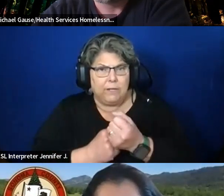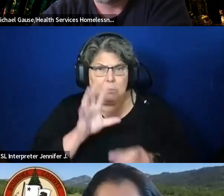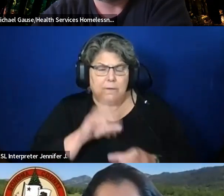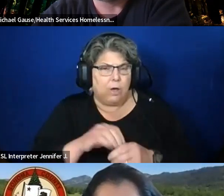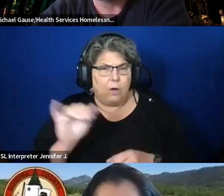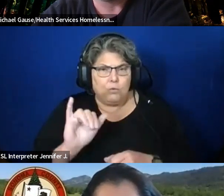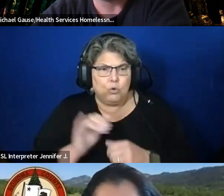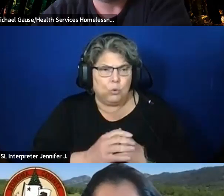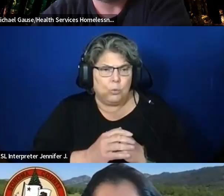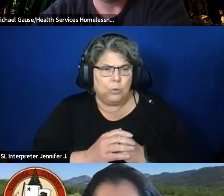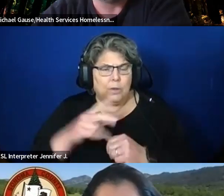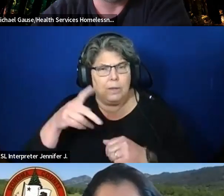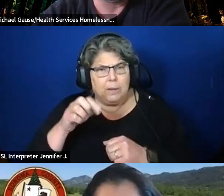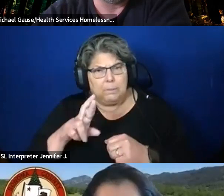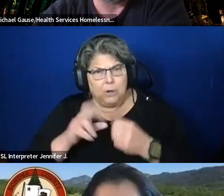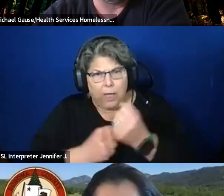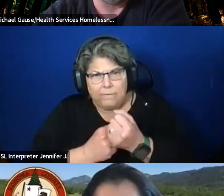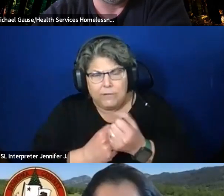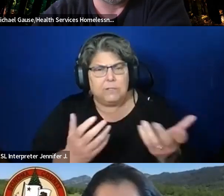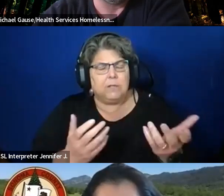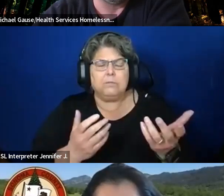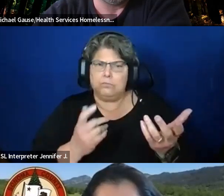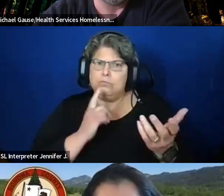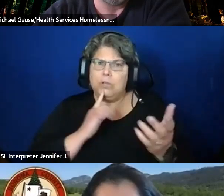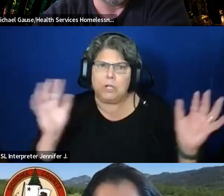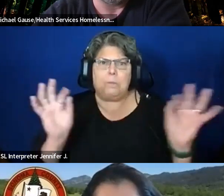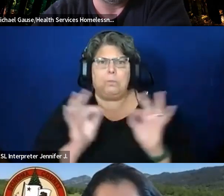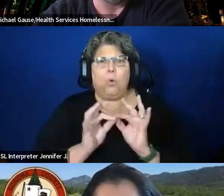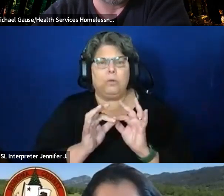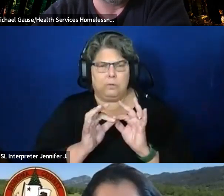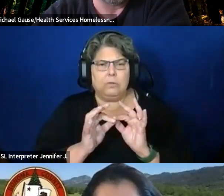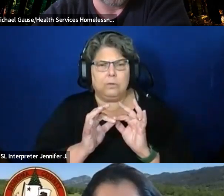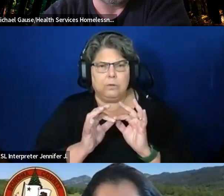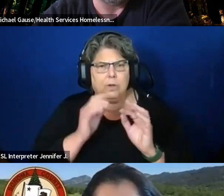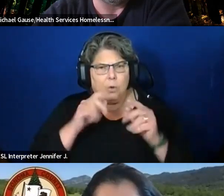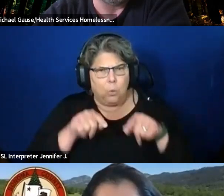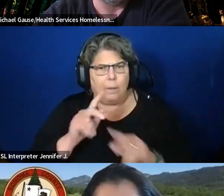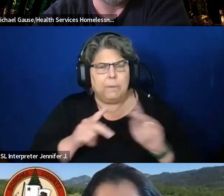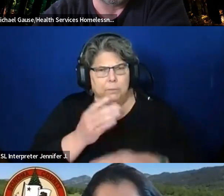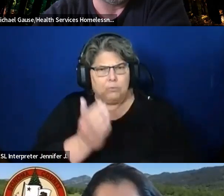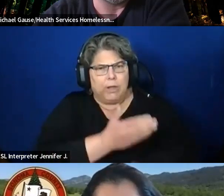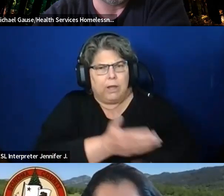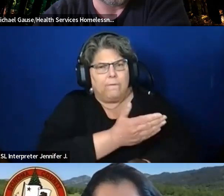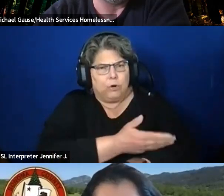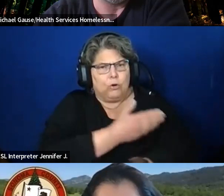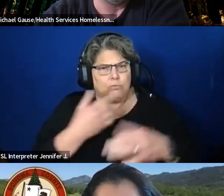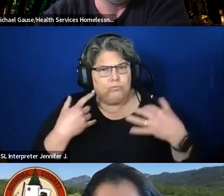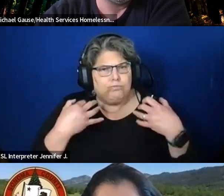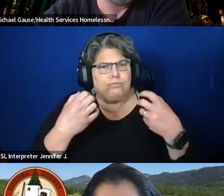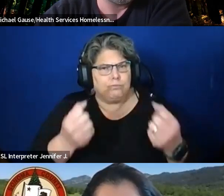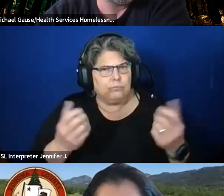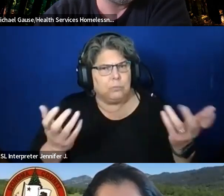think peer advocacy and peer support are really critical in folks' recovery and moving along to securing